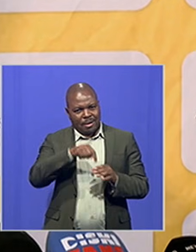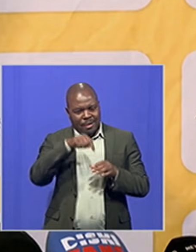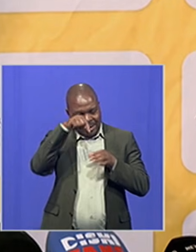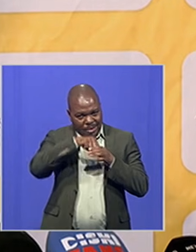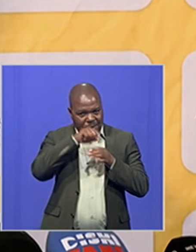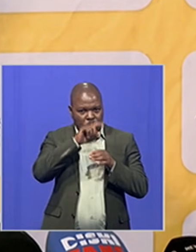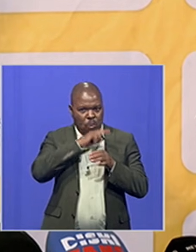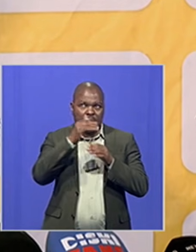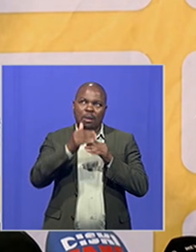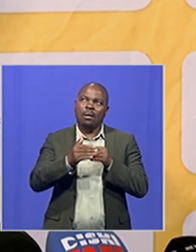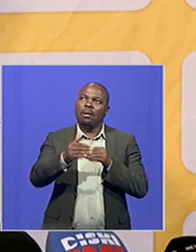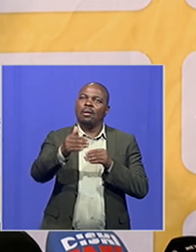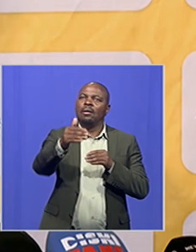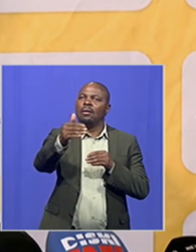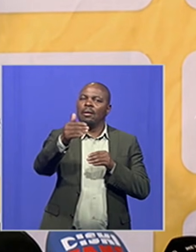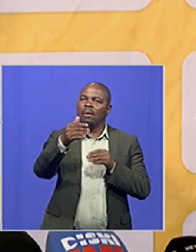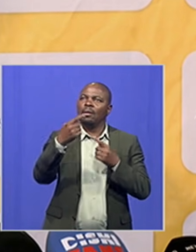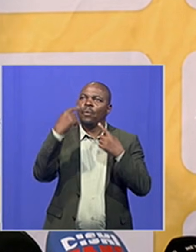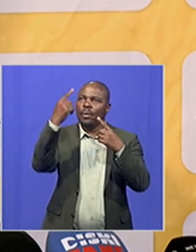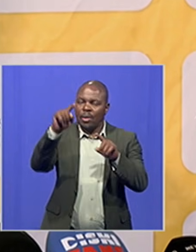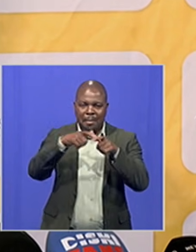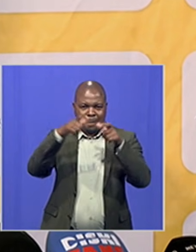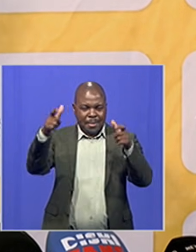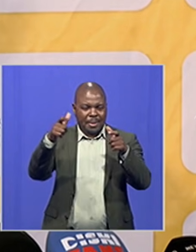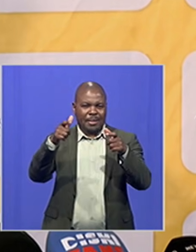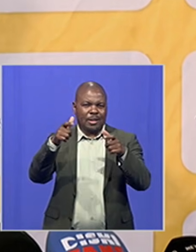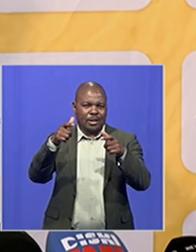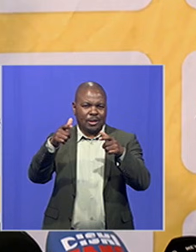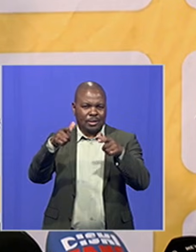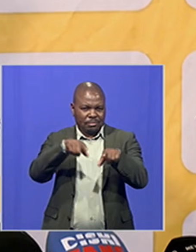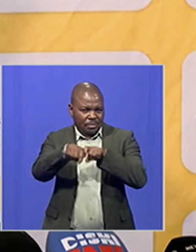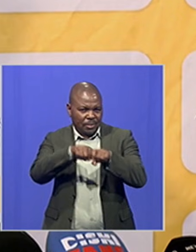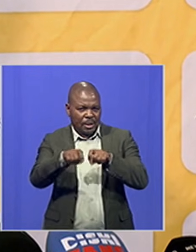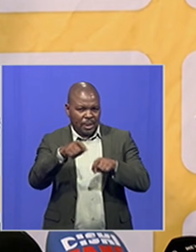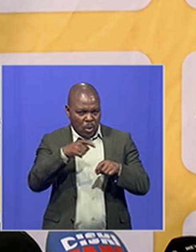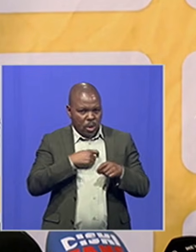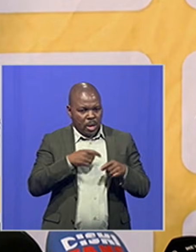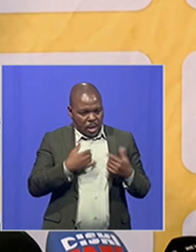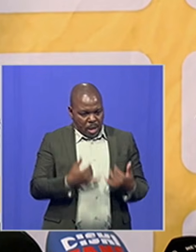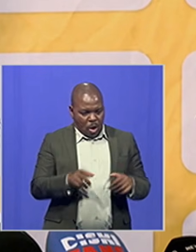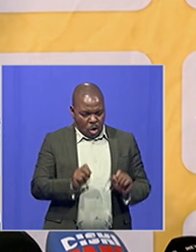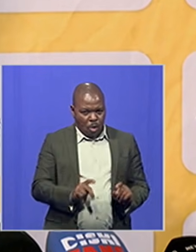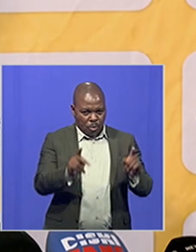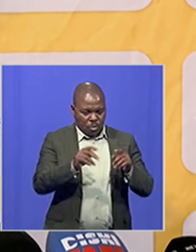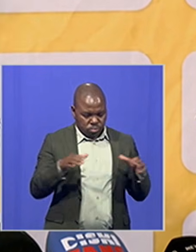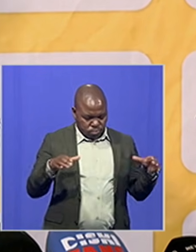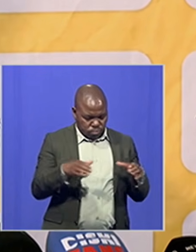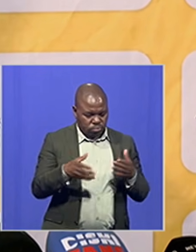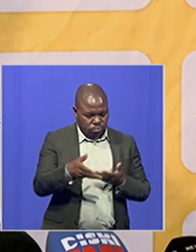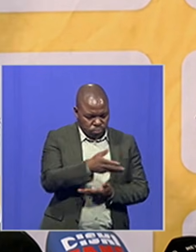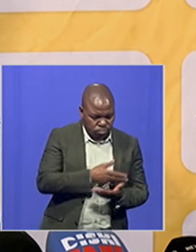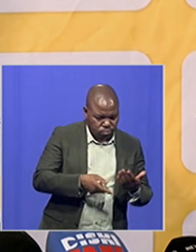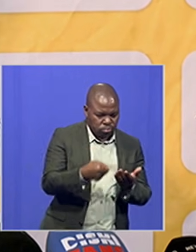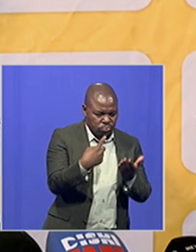the major tournament now. We had a chance to sit together, sort things out,